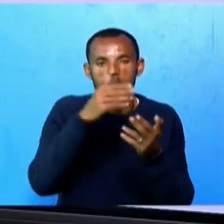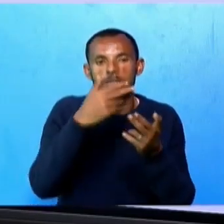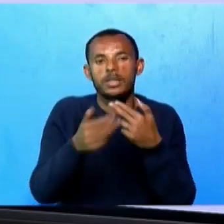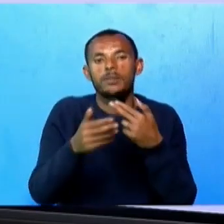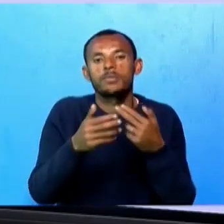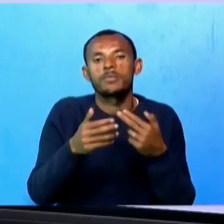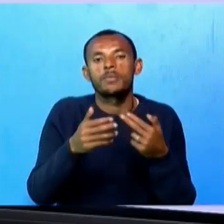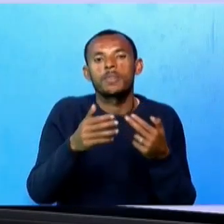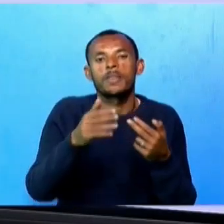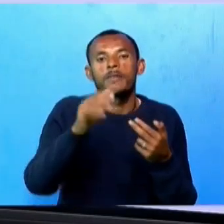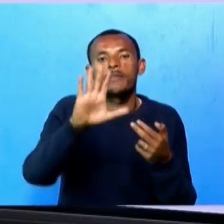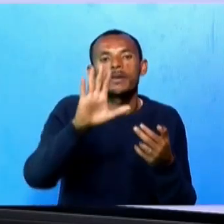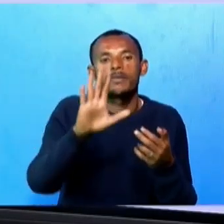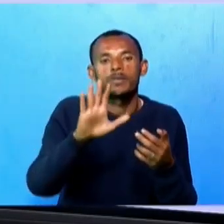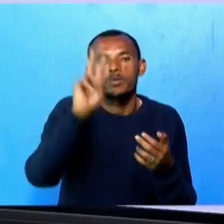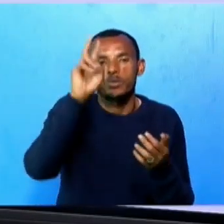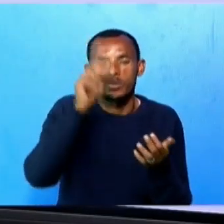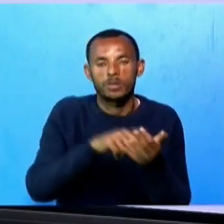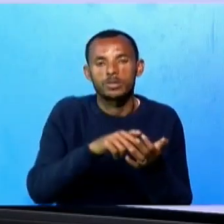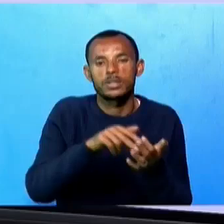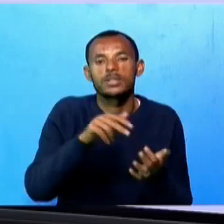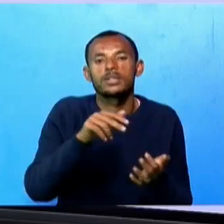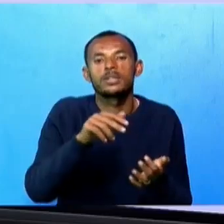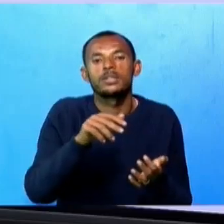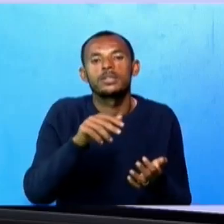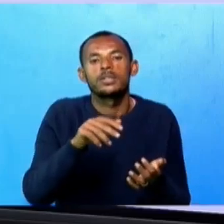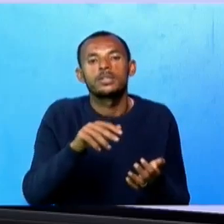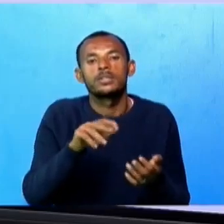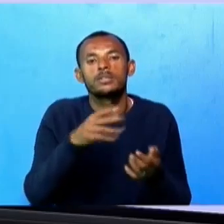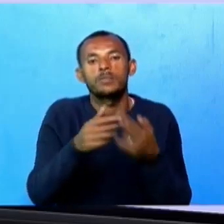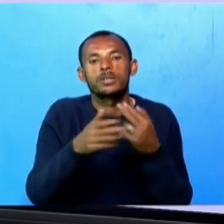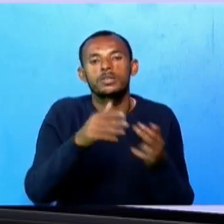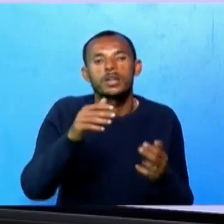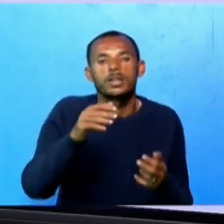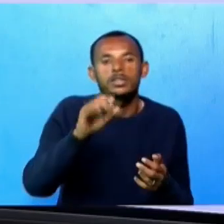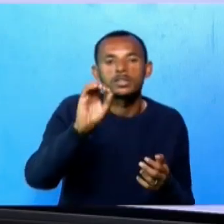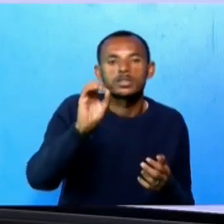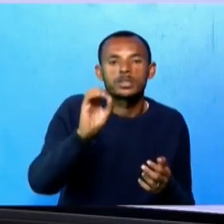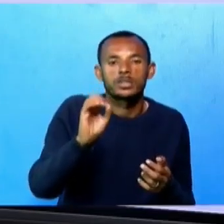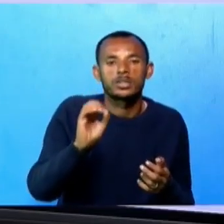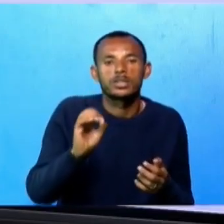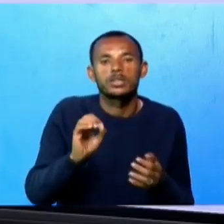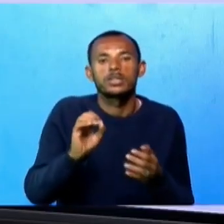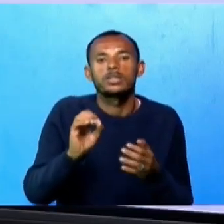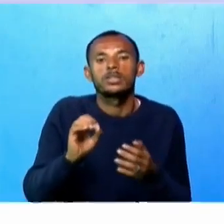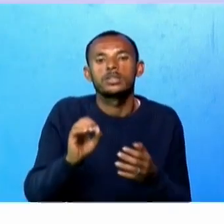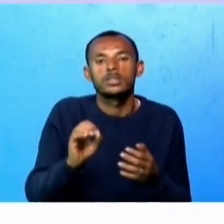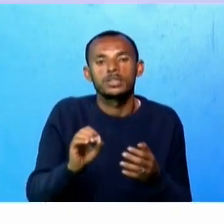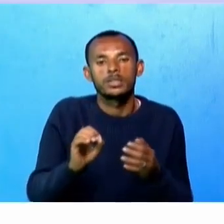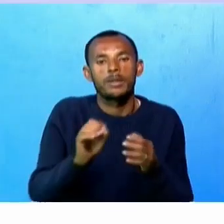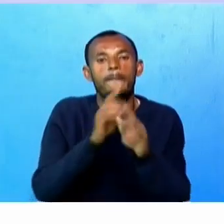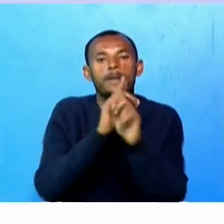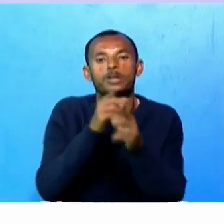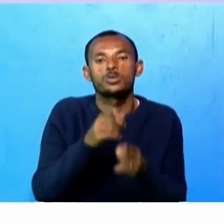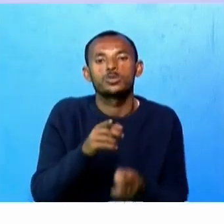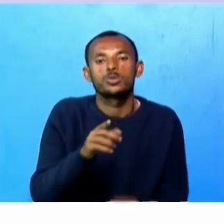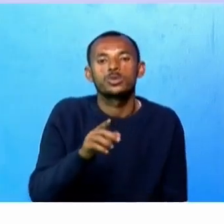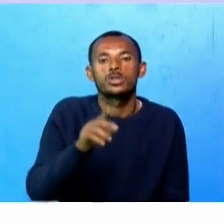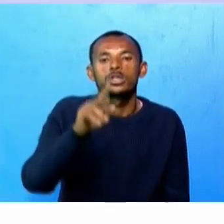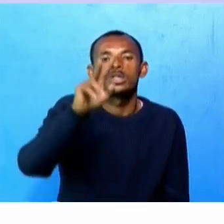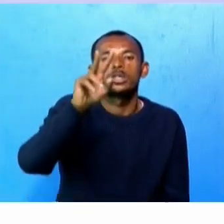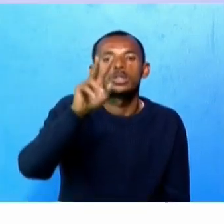is 200,000. Multiply it by 0.1, the result gives us